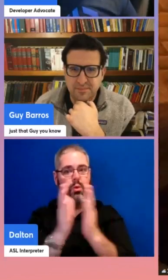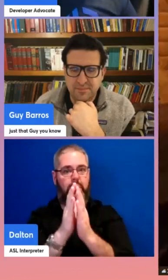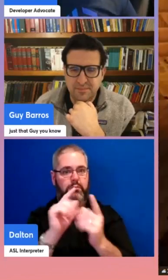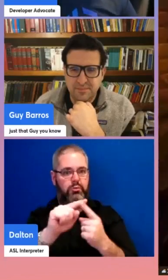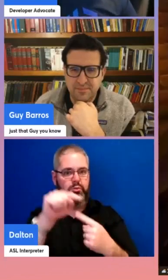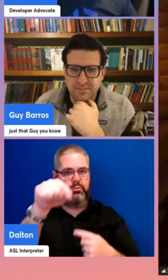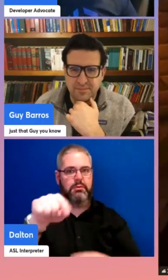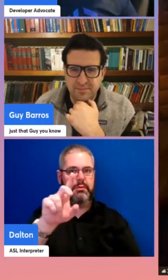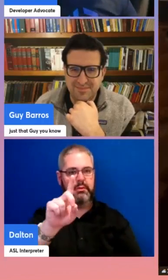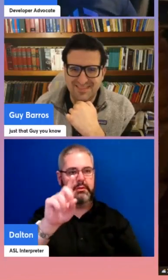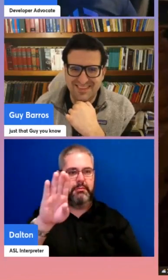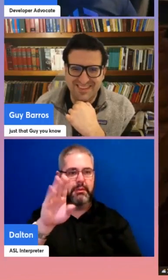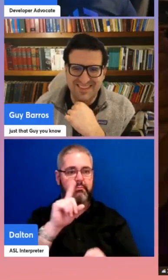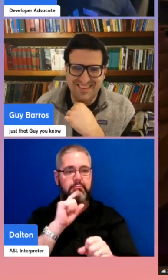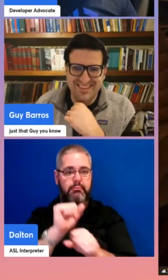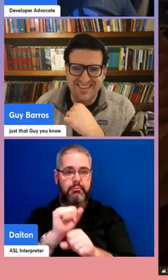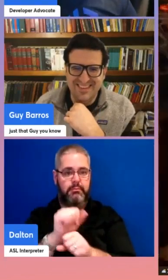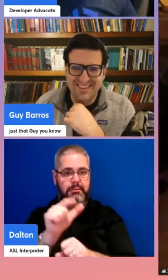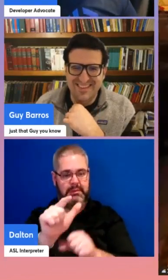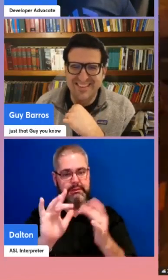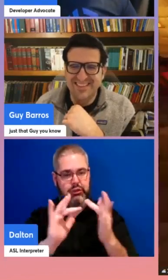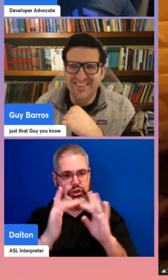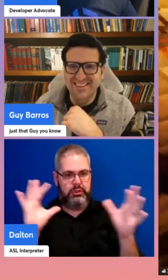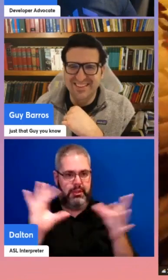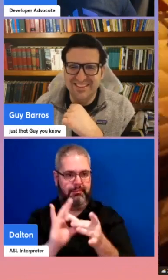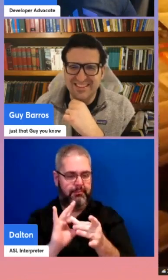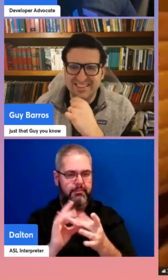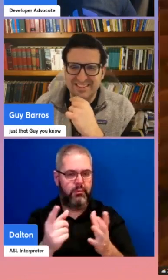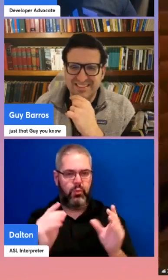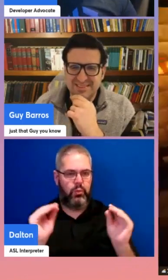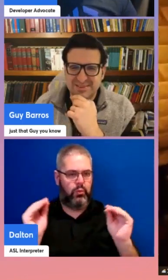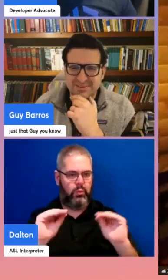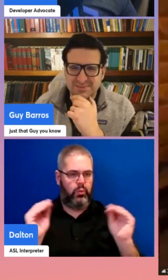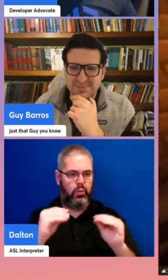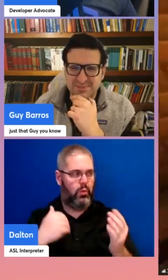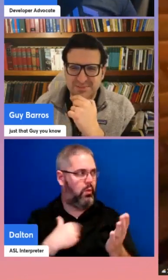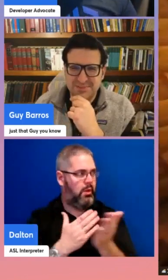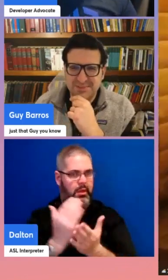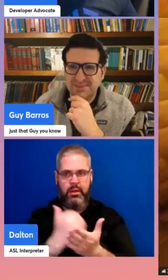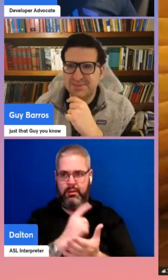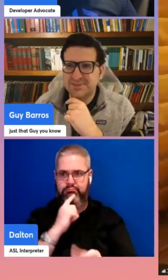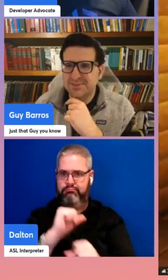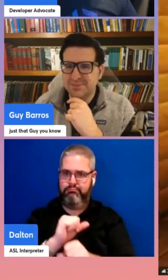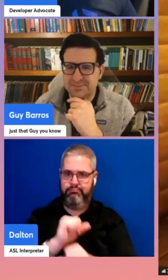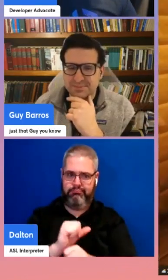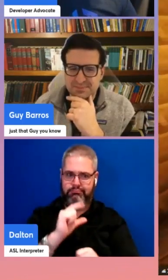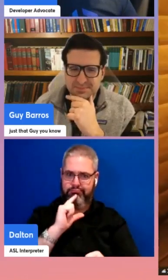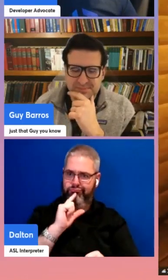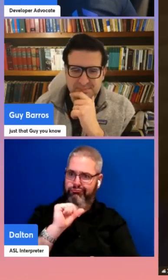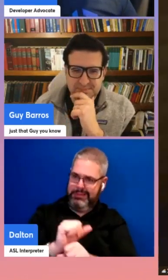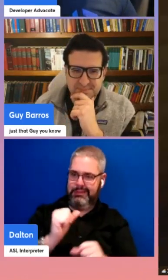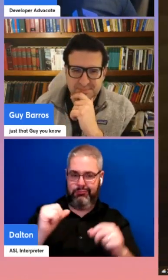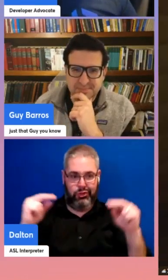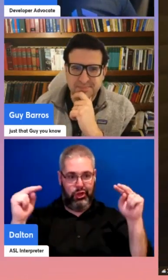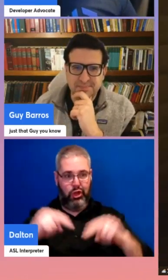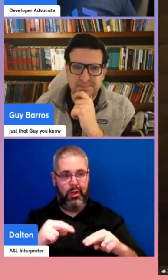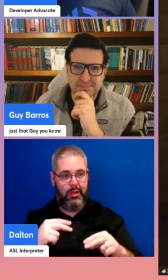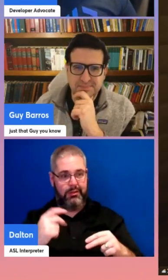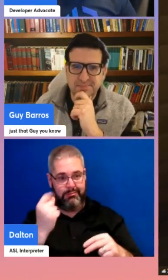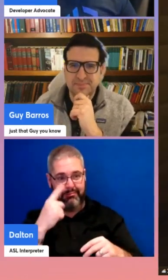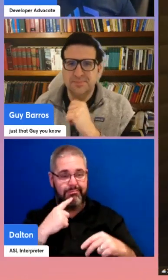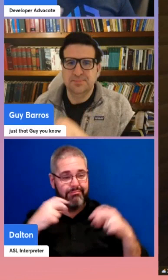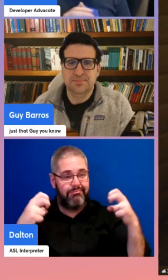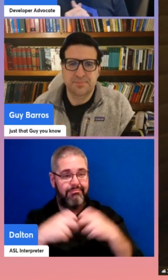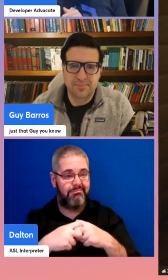have literally, this is internet connected. There's no smoke and mirrors here. This is real. But I have a problem key. And my